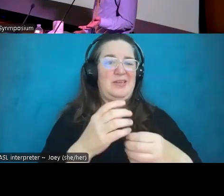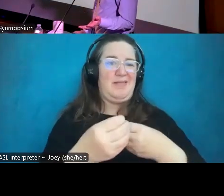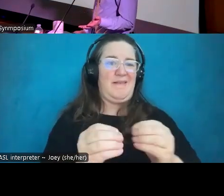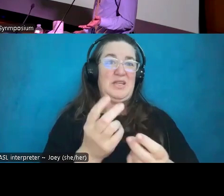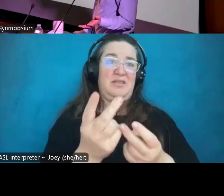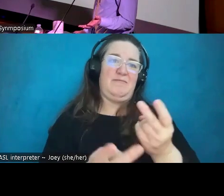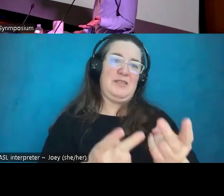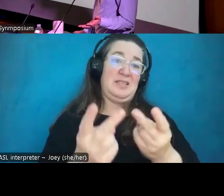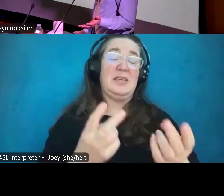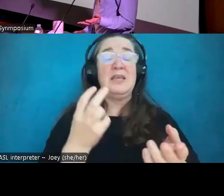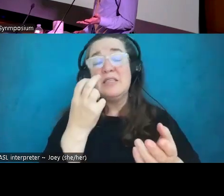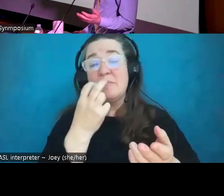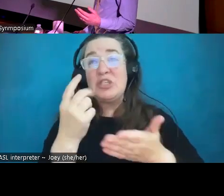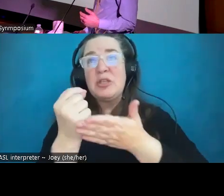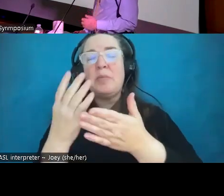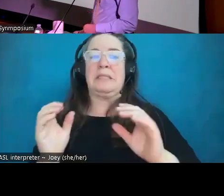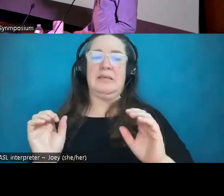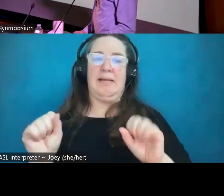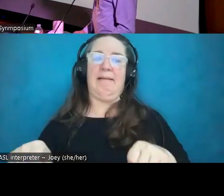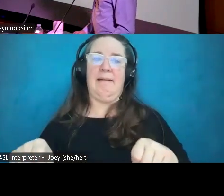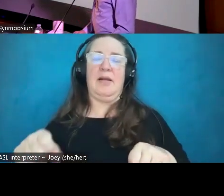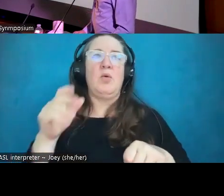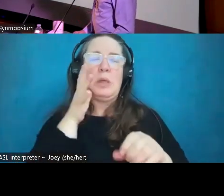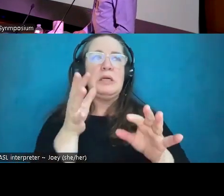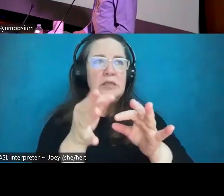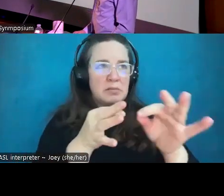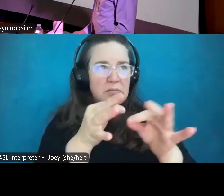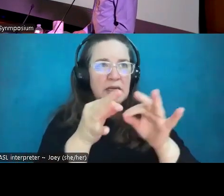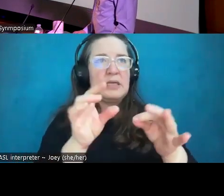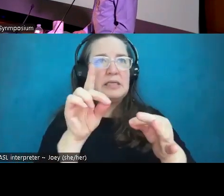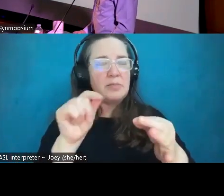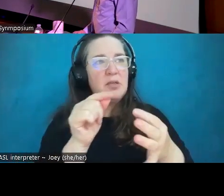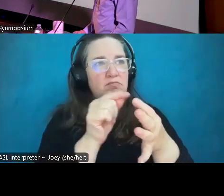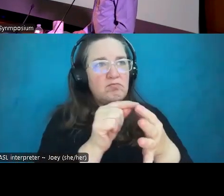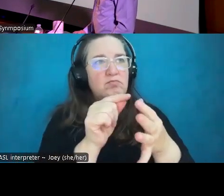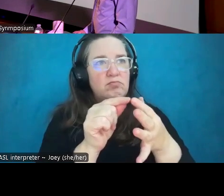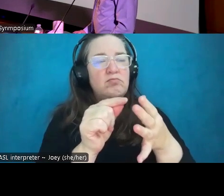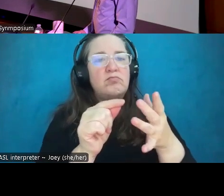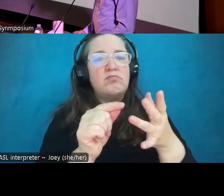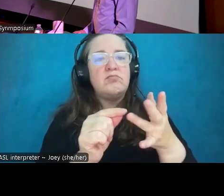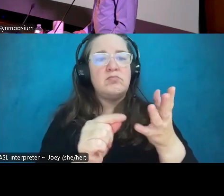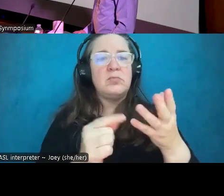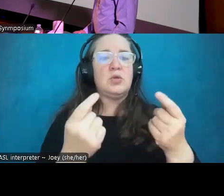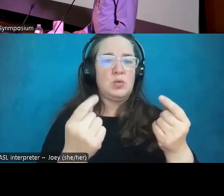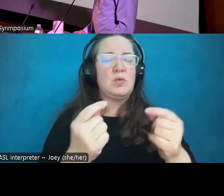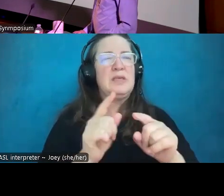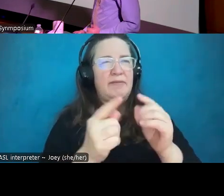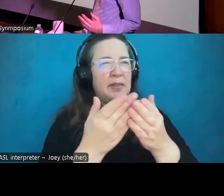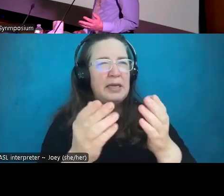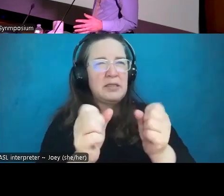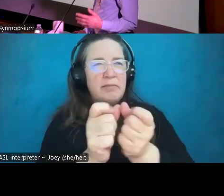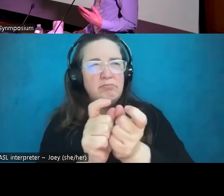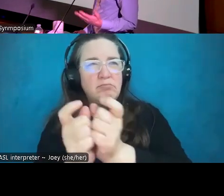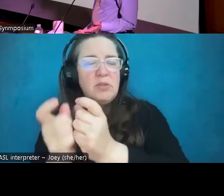what their disabilities are in a concrete way. Compensatory strategies that can be really useful, recognizing how